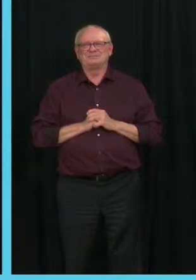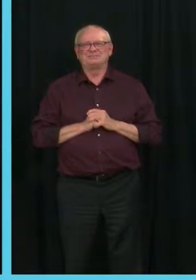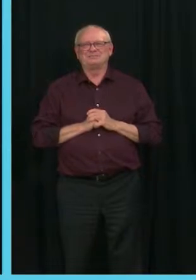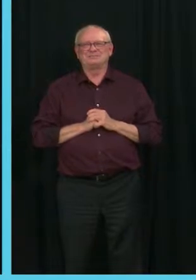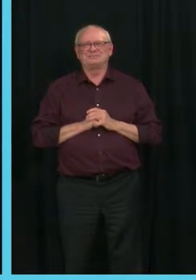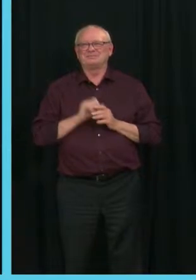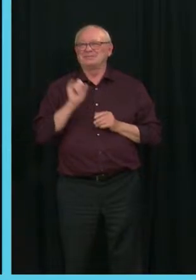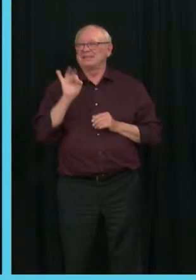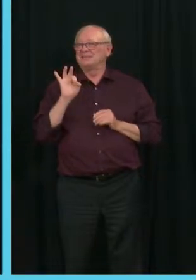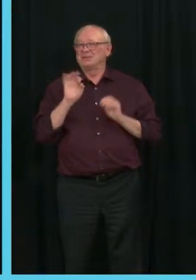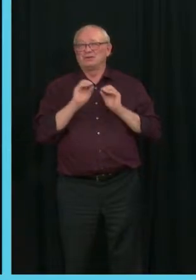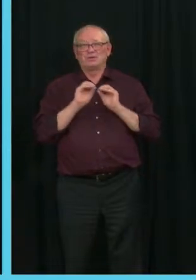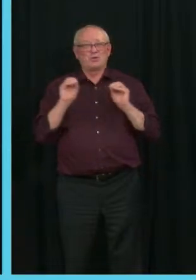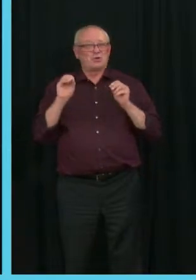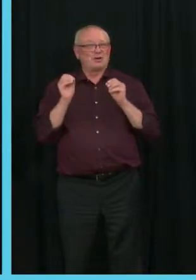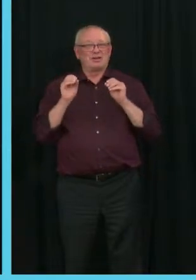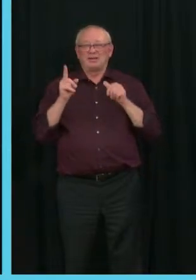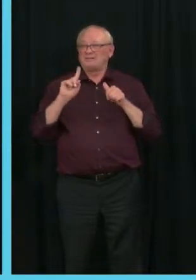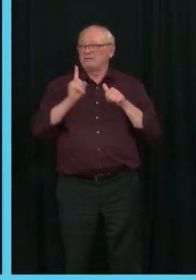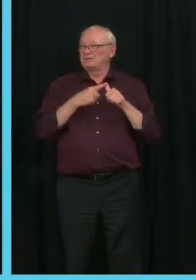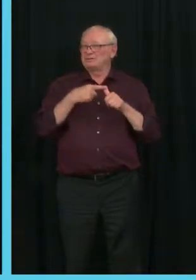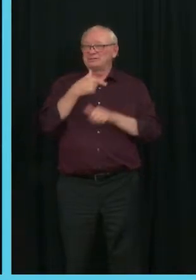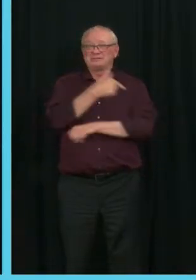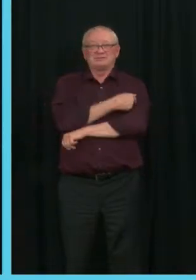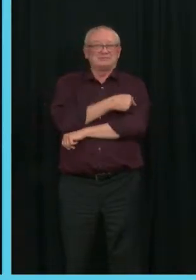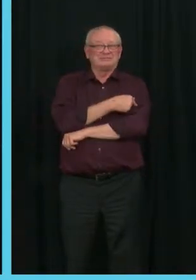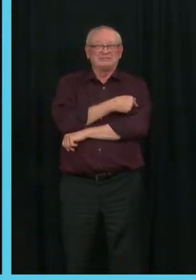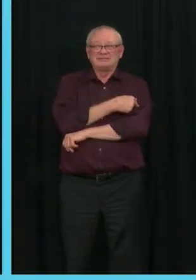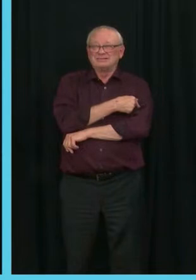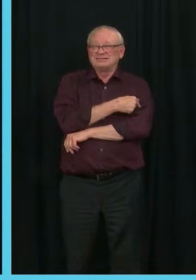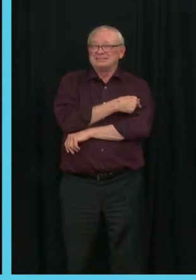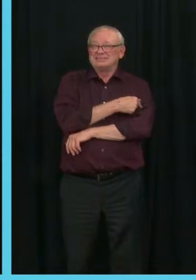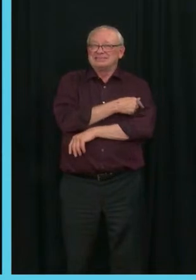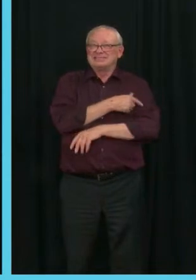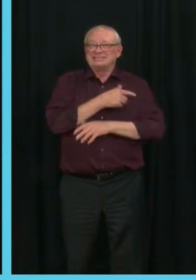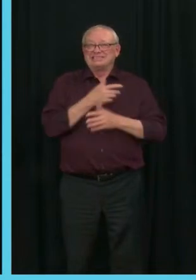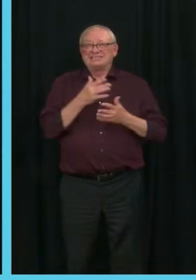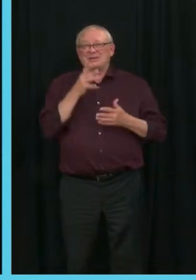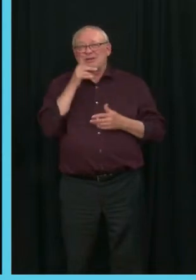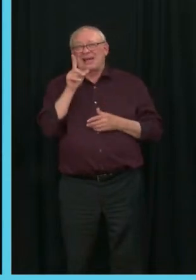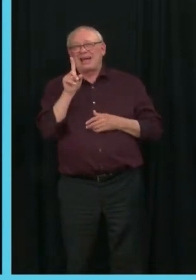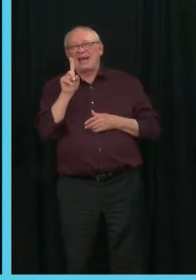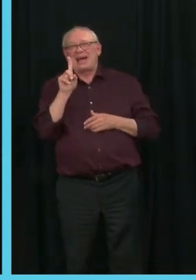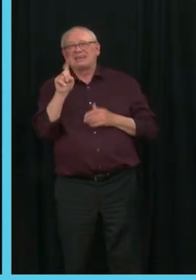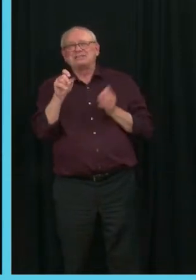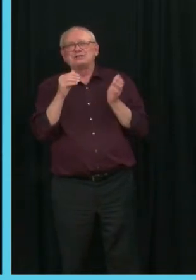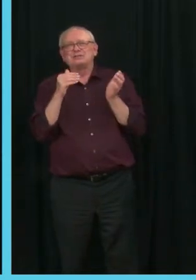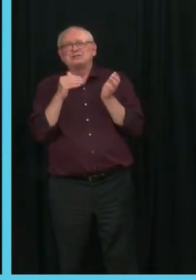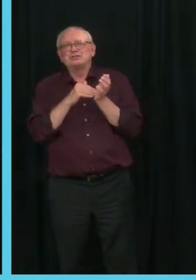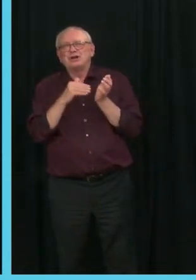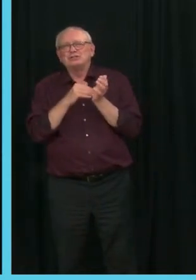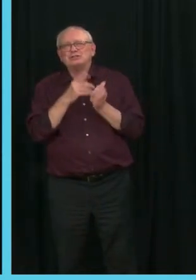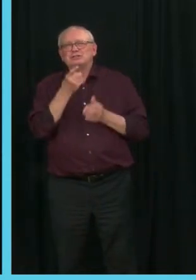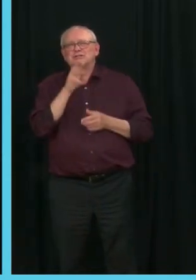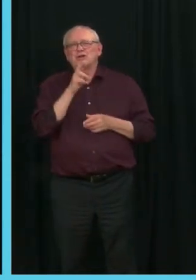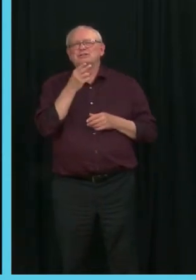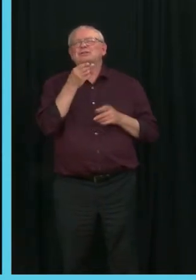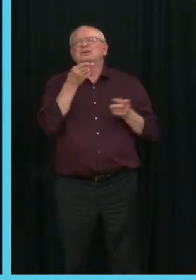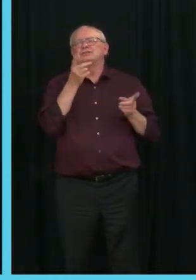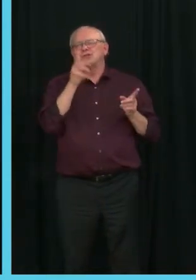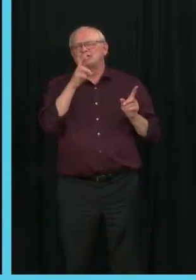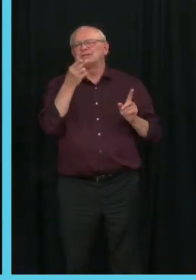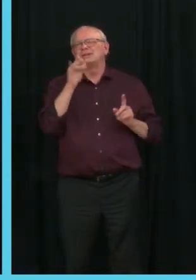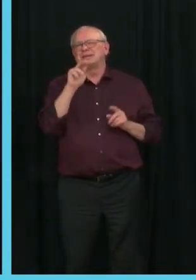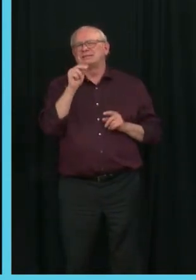stop showing up for first doses, I'll refer that to Dr. Hinshaw, because there is a more complex analysis that her